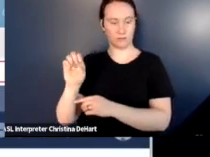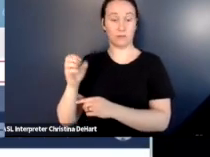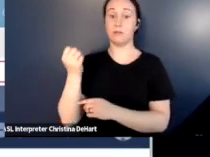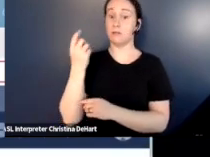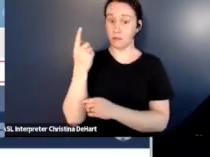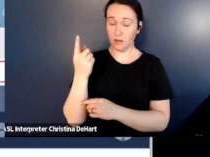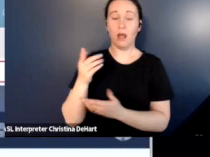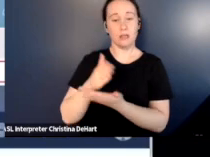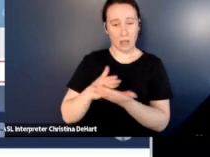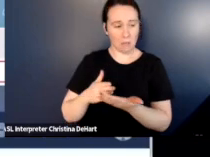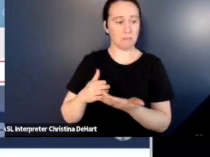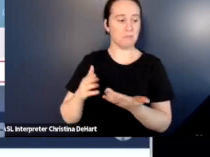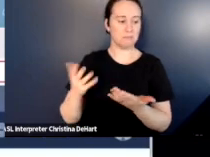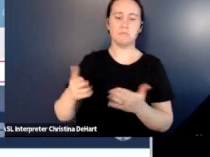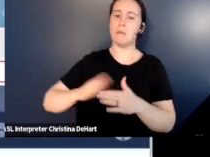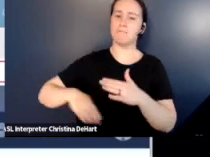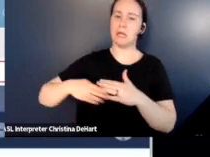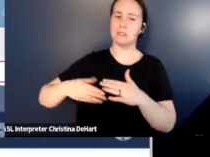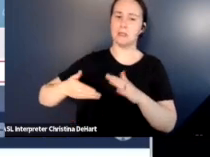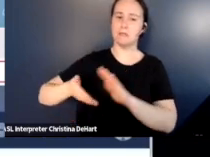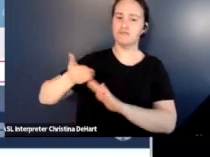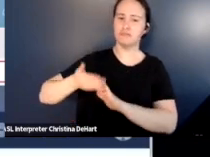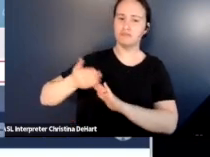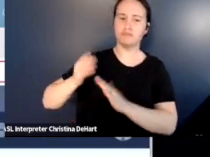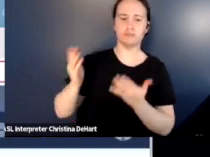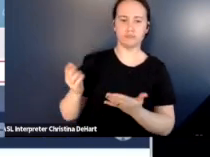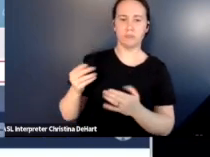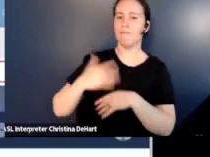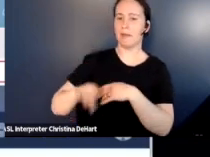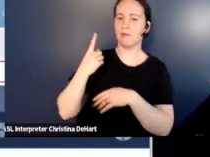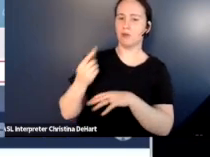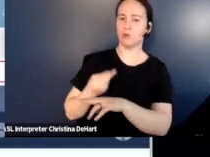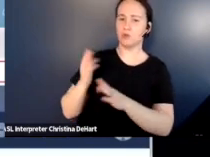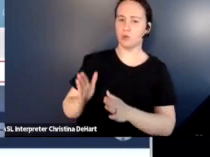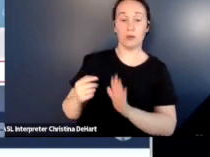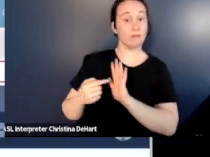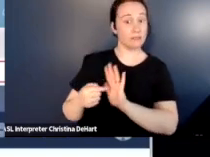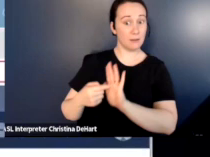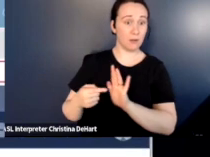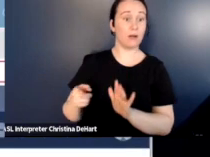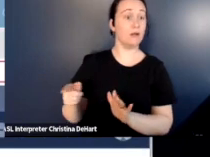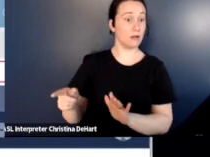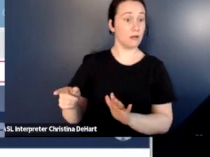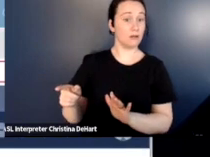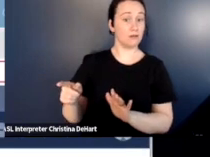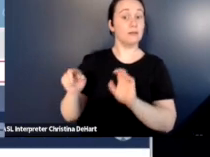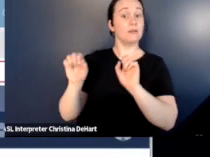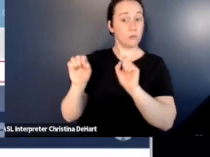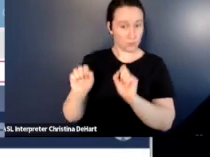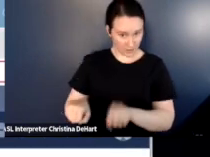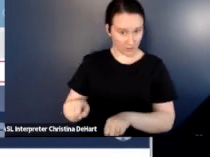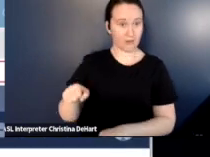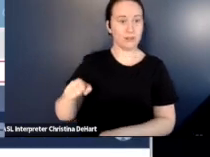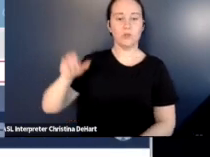basic functionalities available to users, such as the availability to